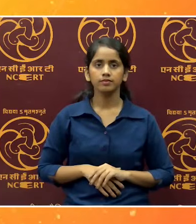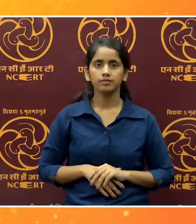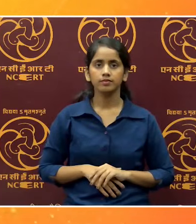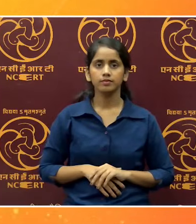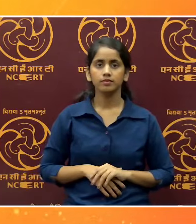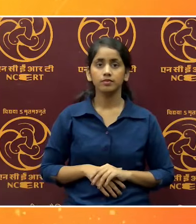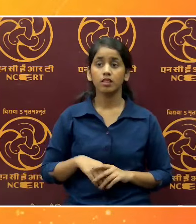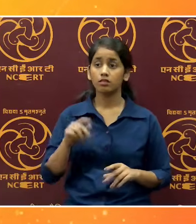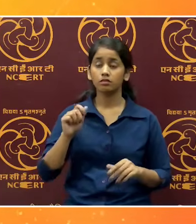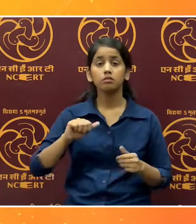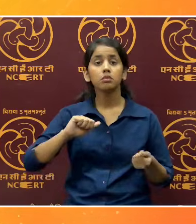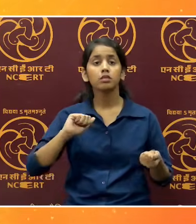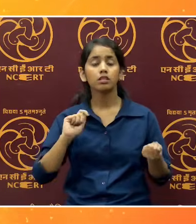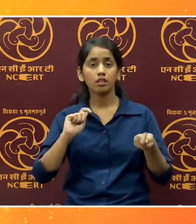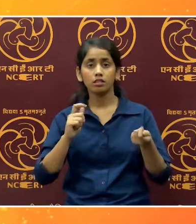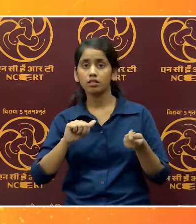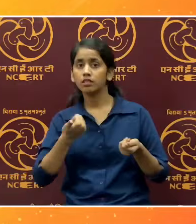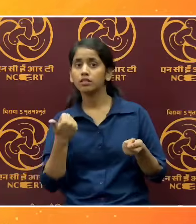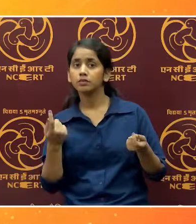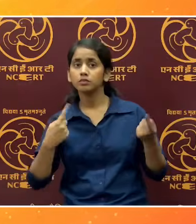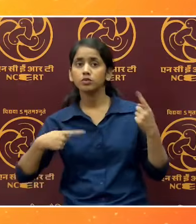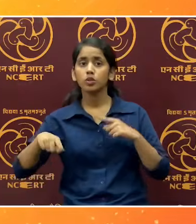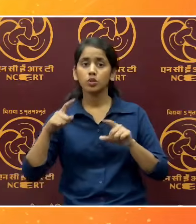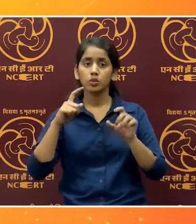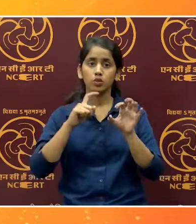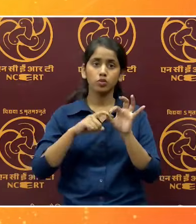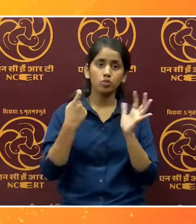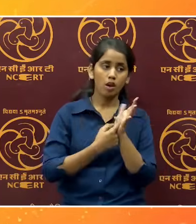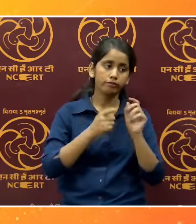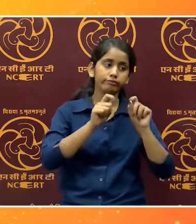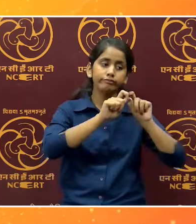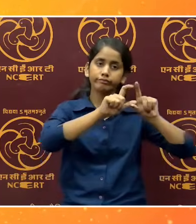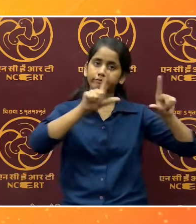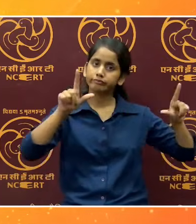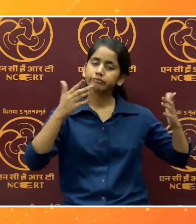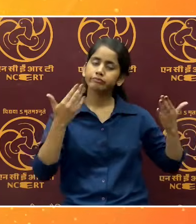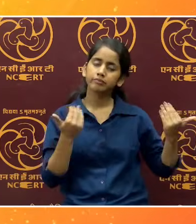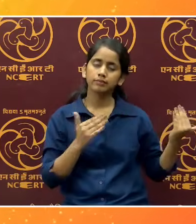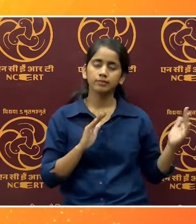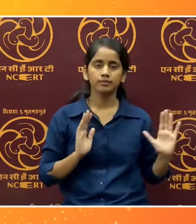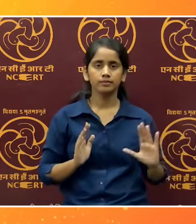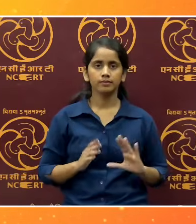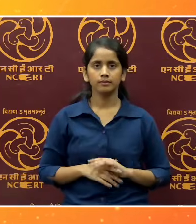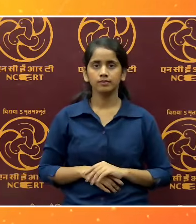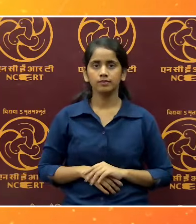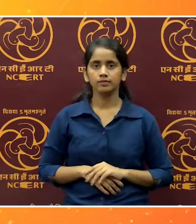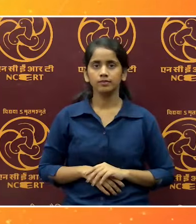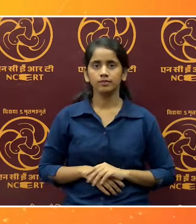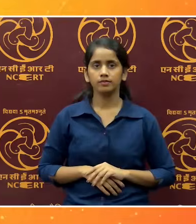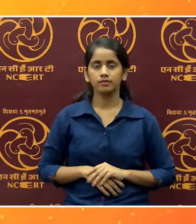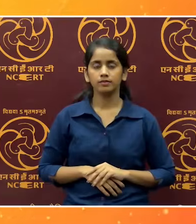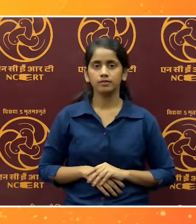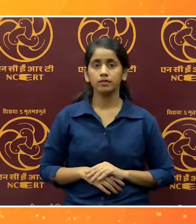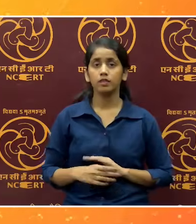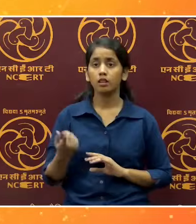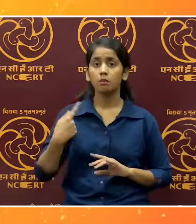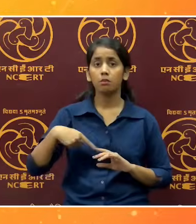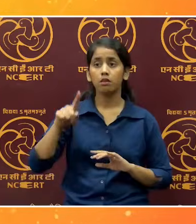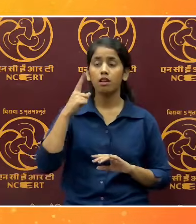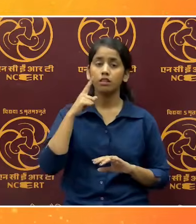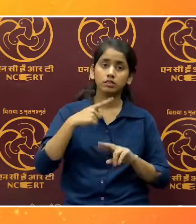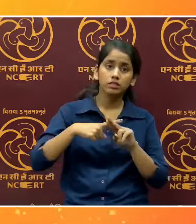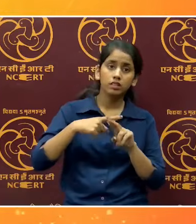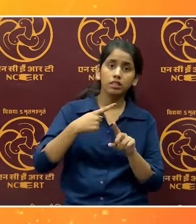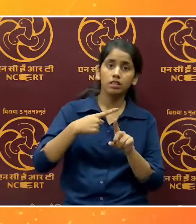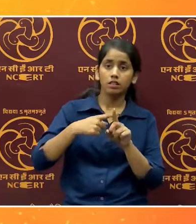tongue twister is there. They can use the QR code, they can scan the QR code and use it for the reference, or they can record, the teacher can